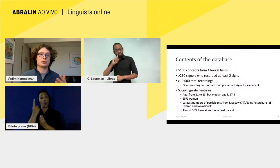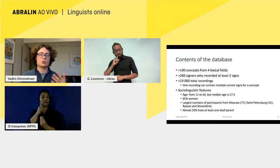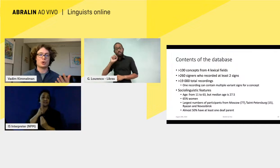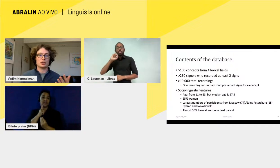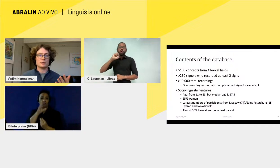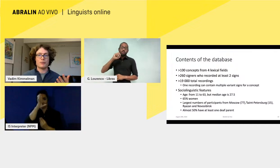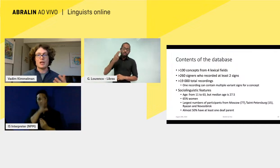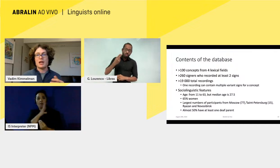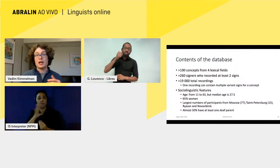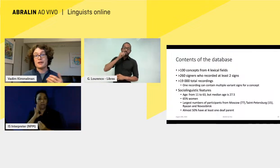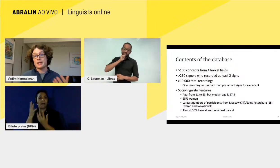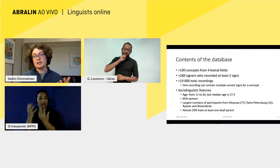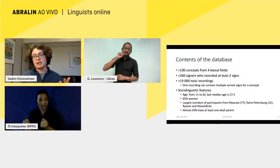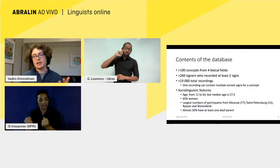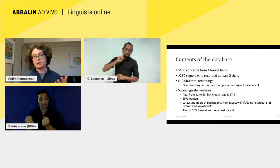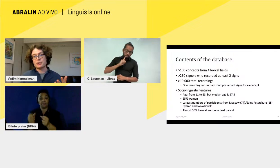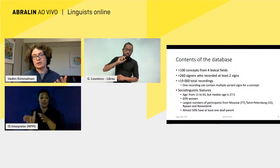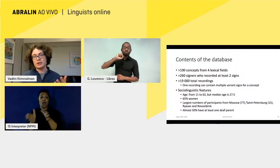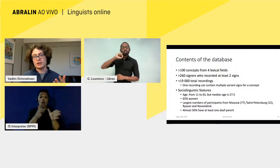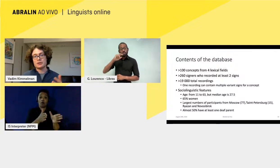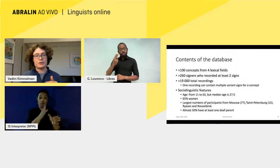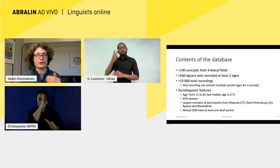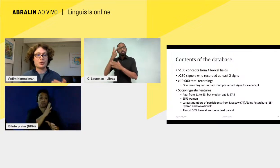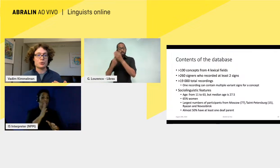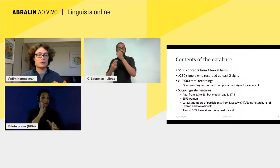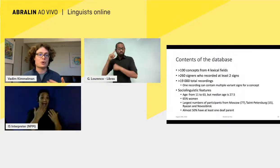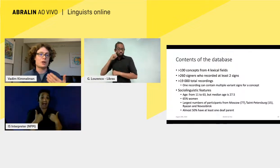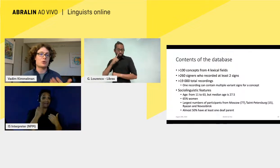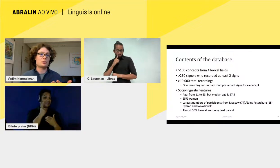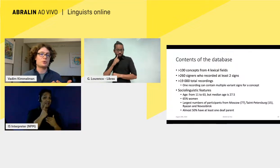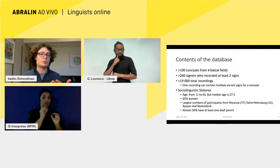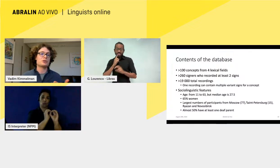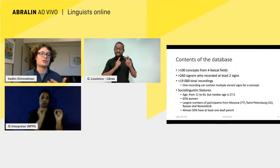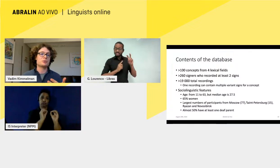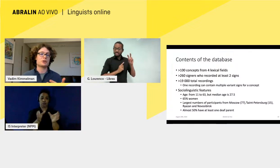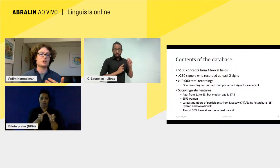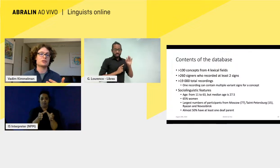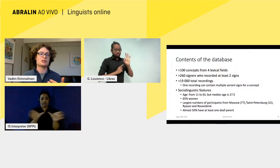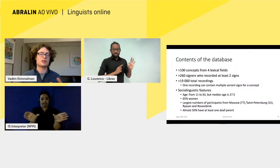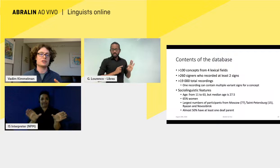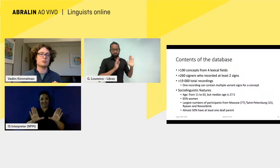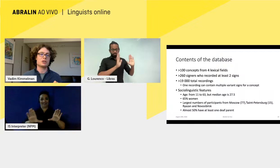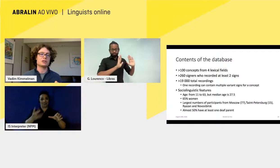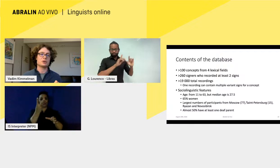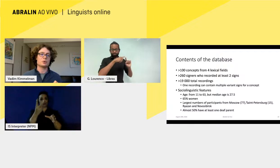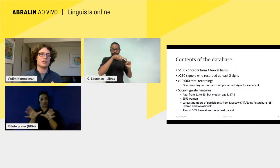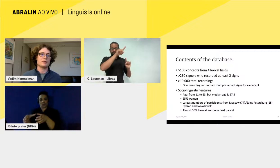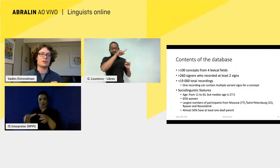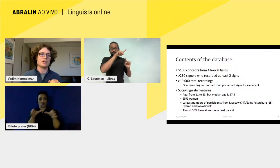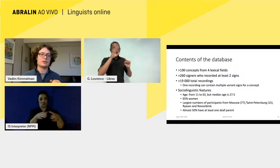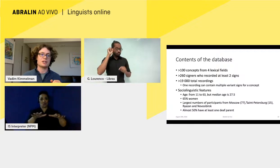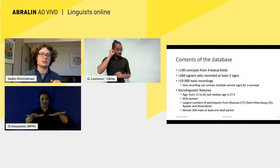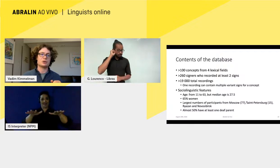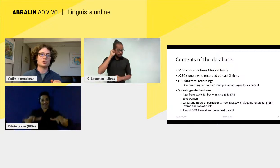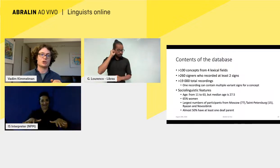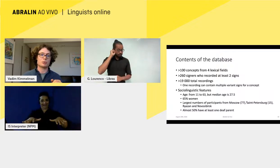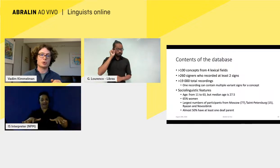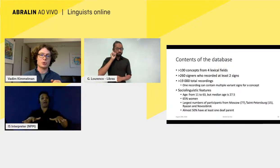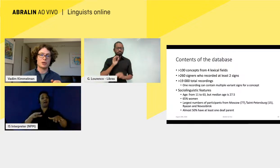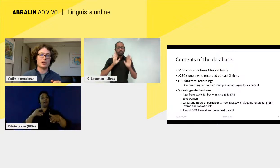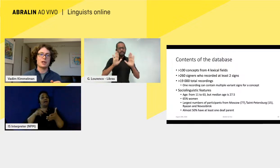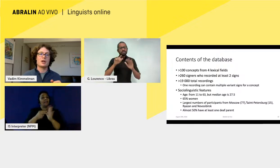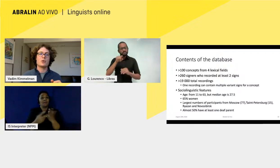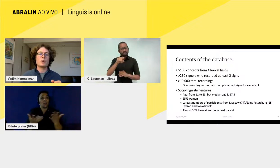half do not. And that actually is very good for our purposes, because this means that we have enough data